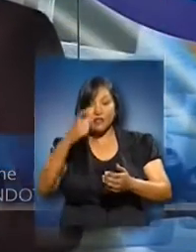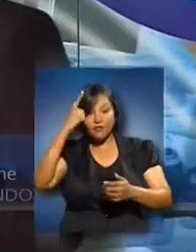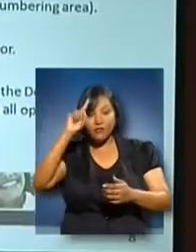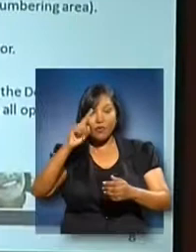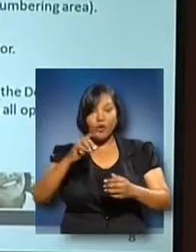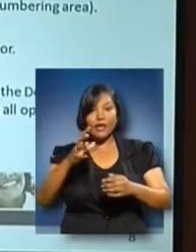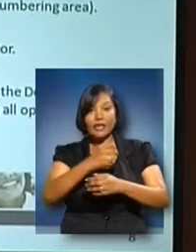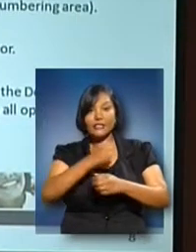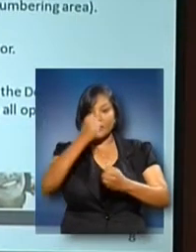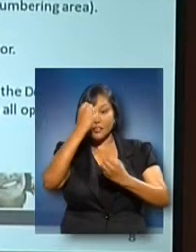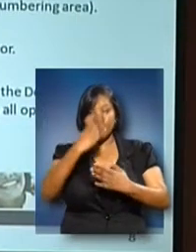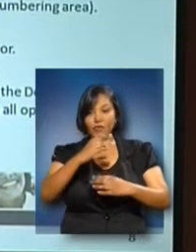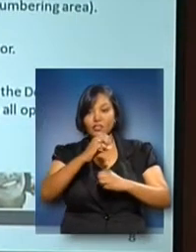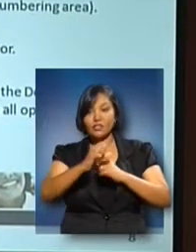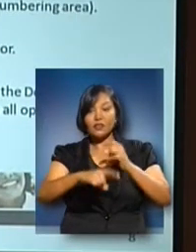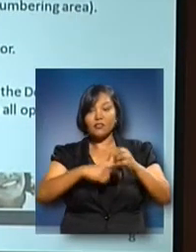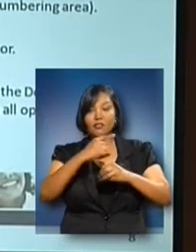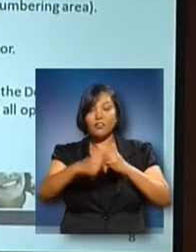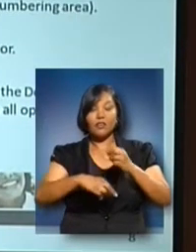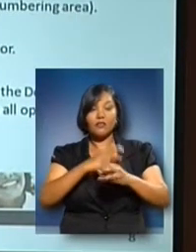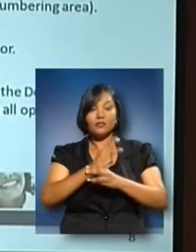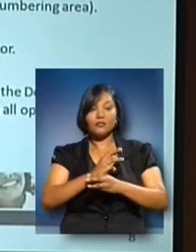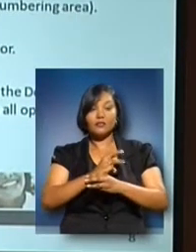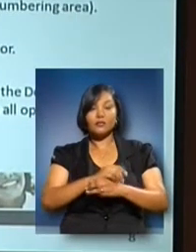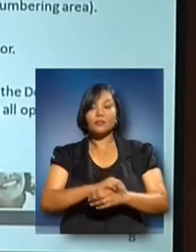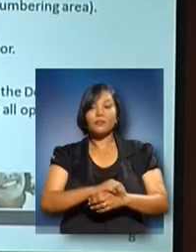tender. When did